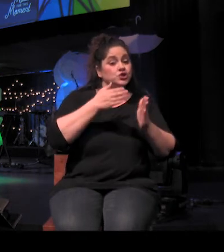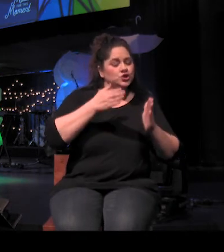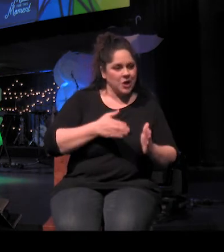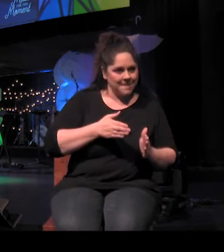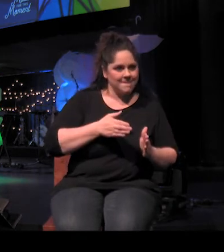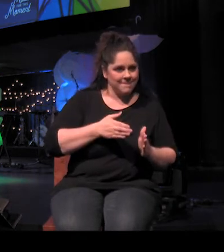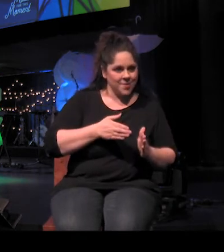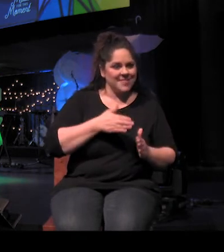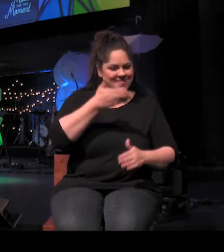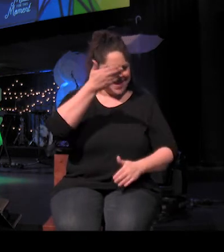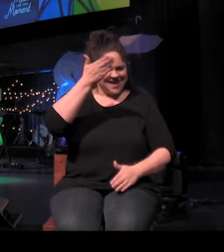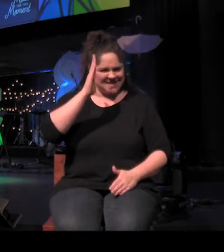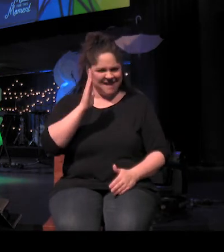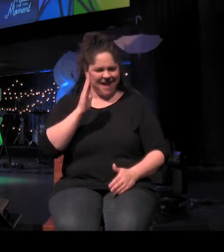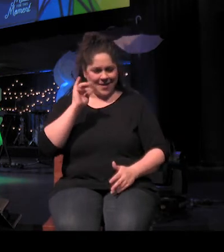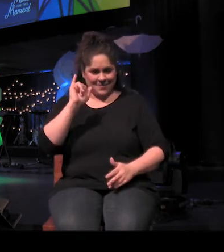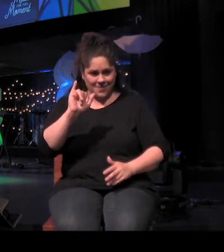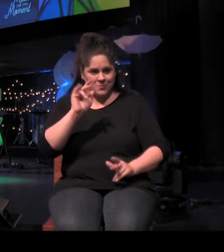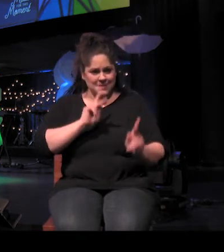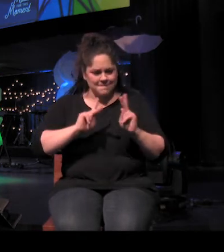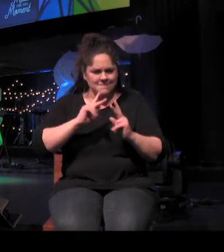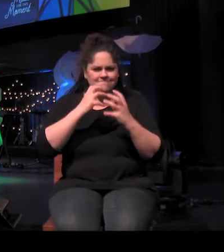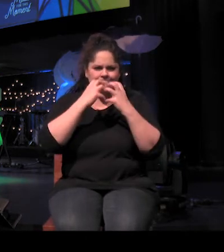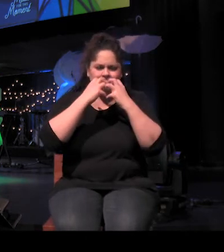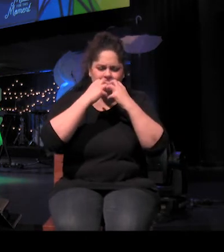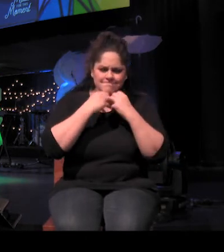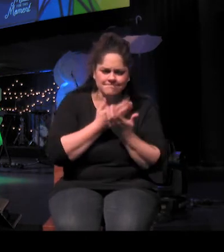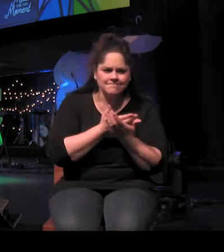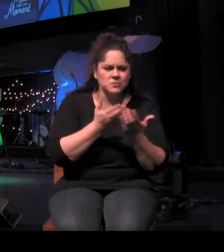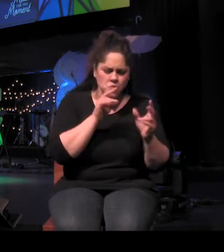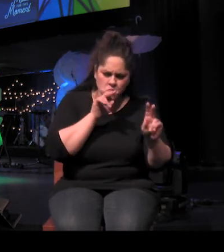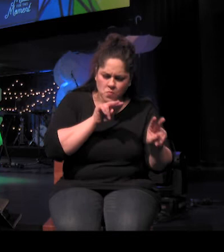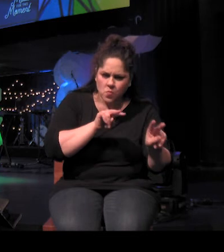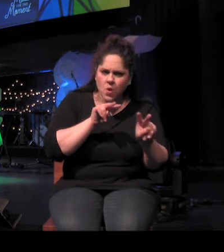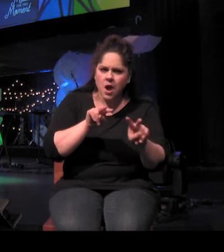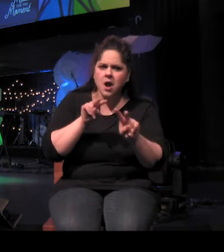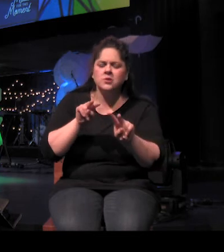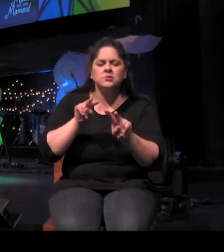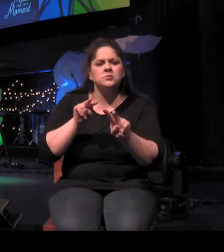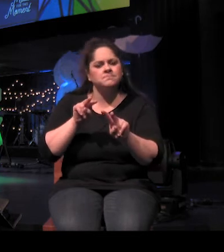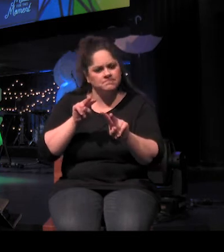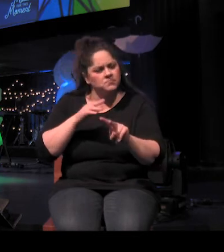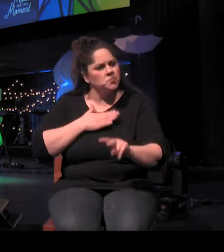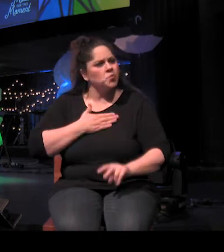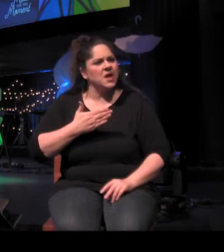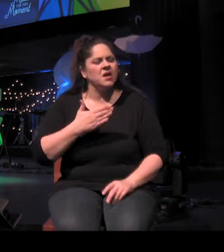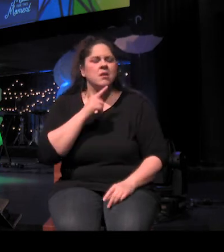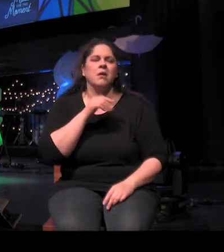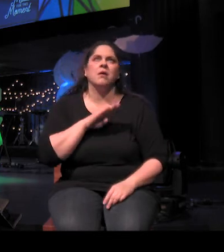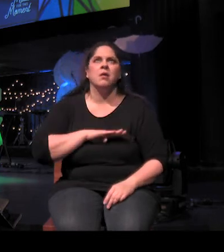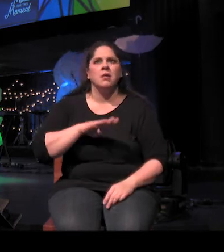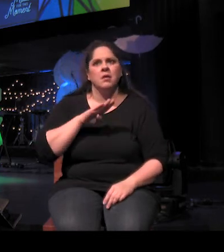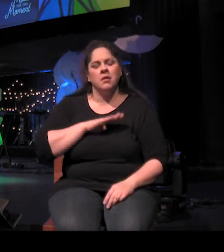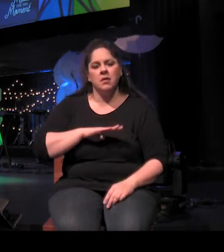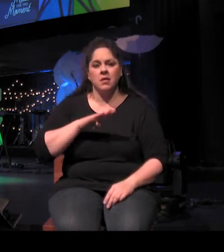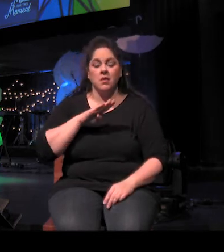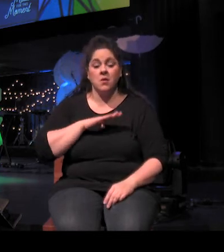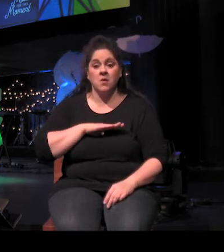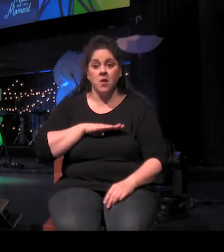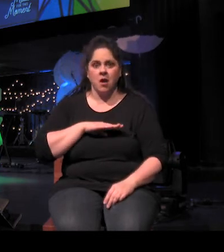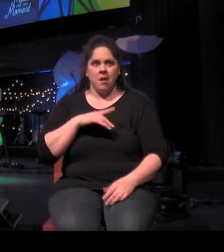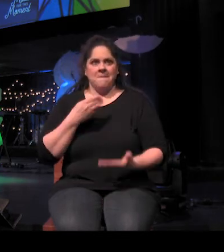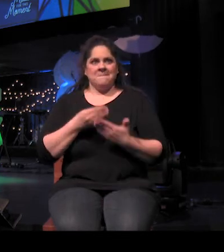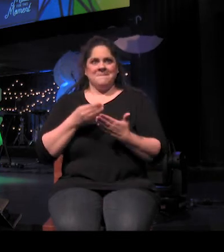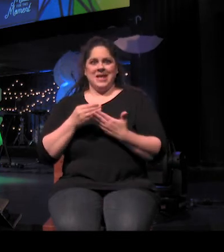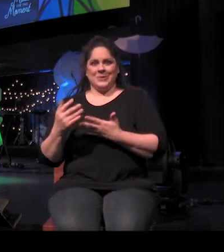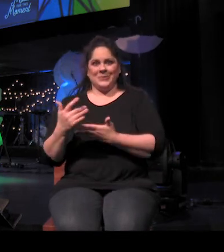has entrusted to you. Watch over it willingly, not grudgingly, not for what you will get out of it,